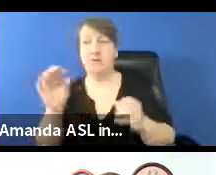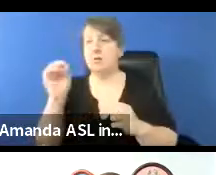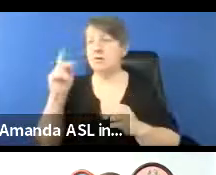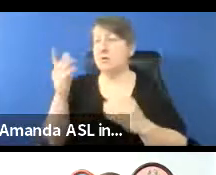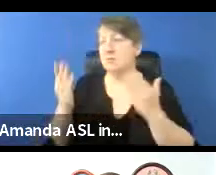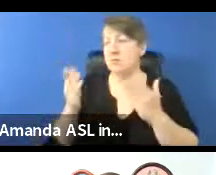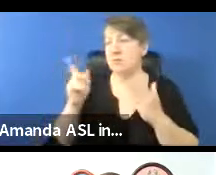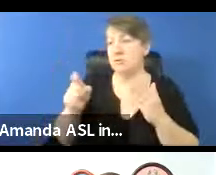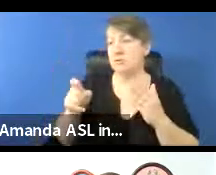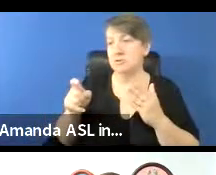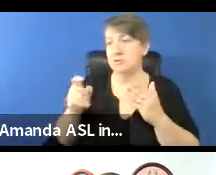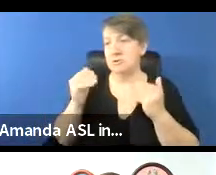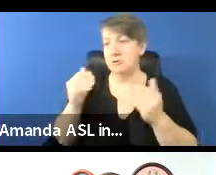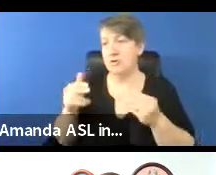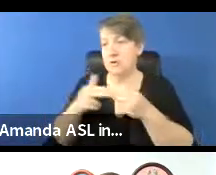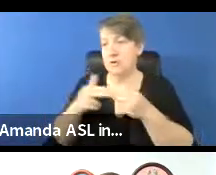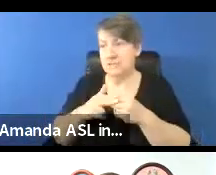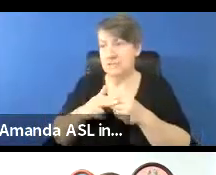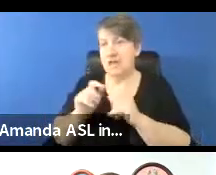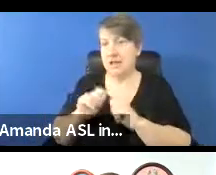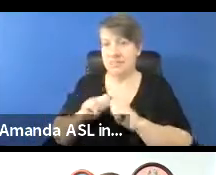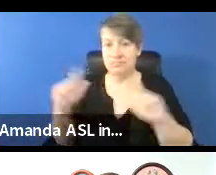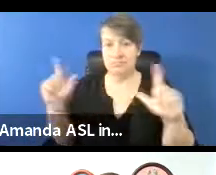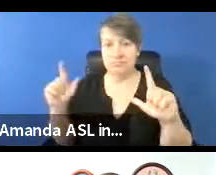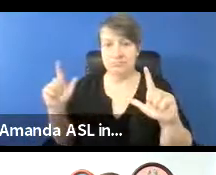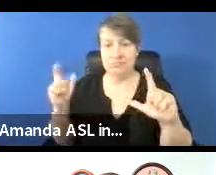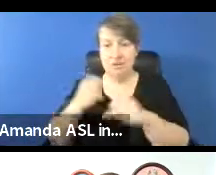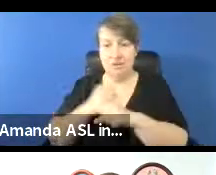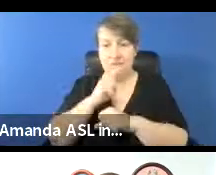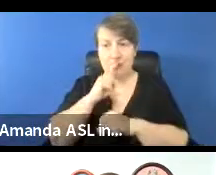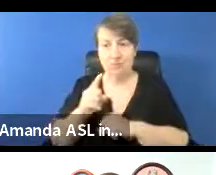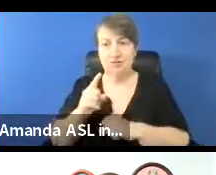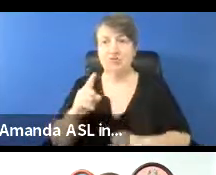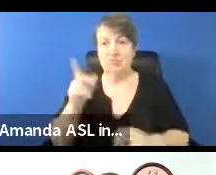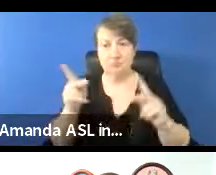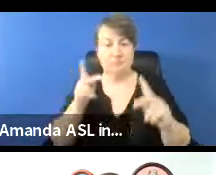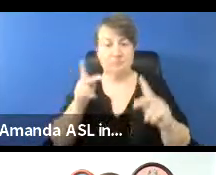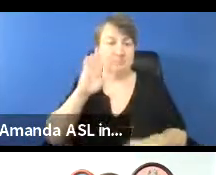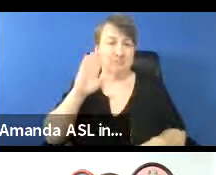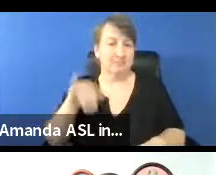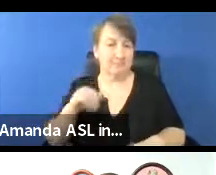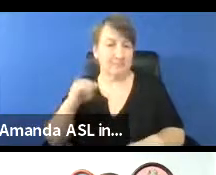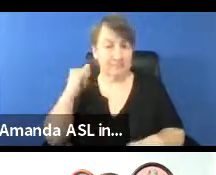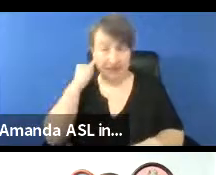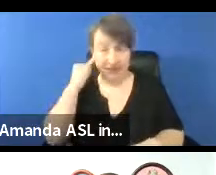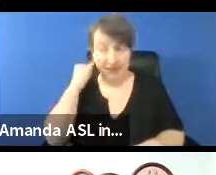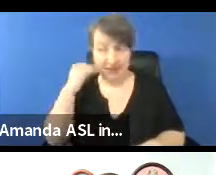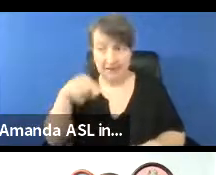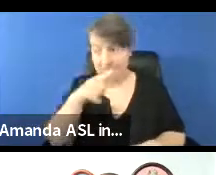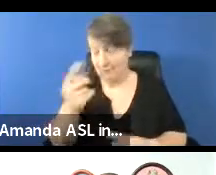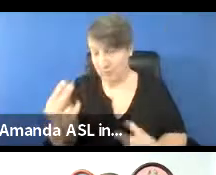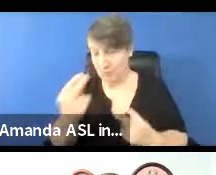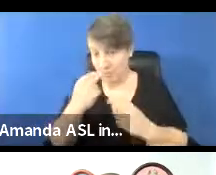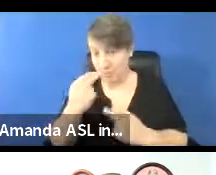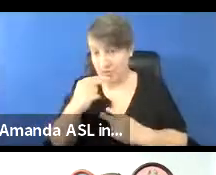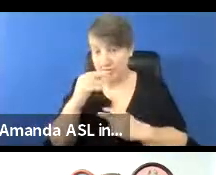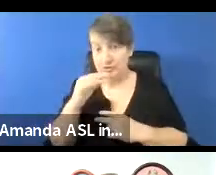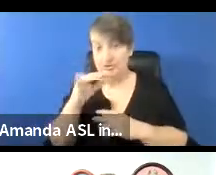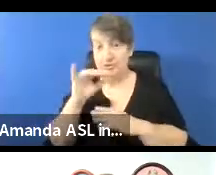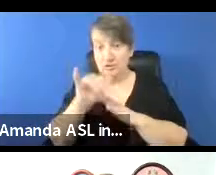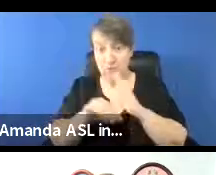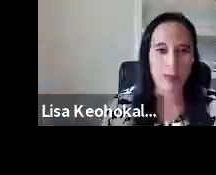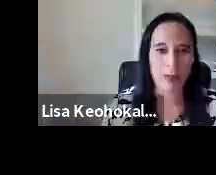should go and throw the slides up just real quick, just to make sure that if anyone is watching on YouTube and